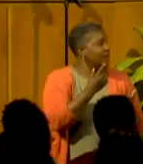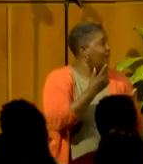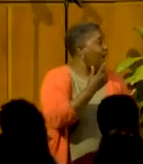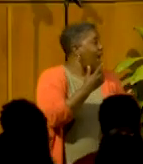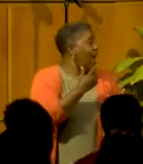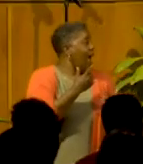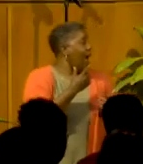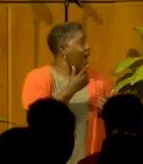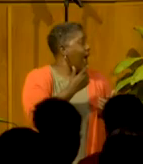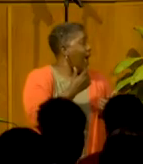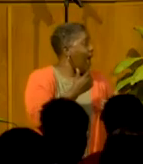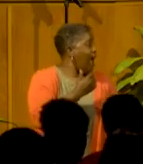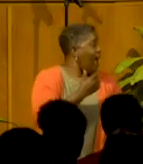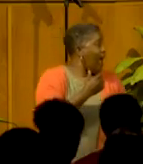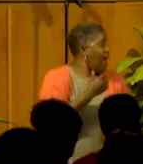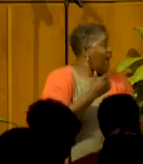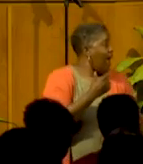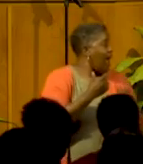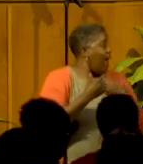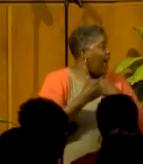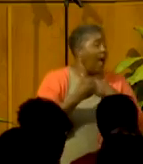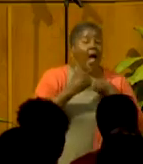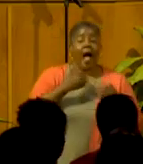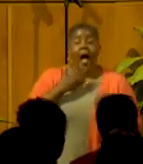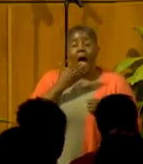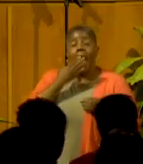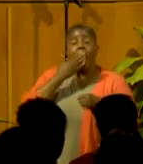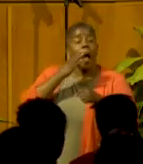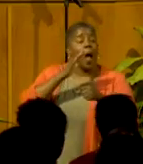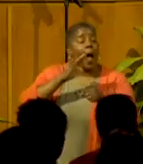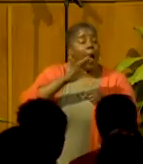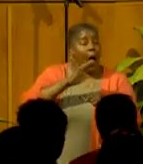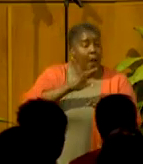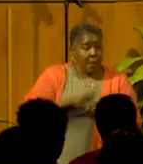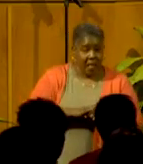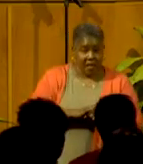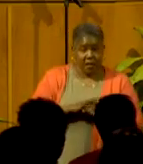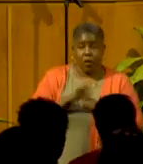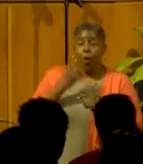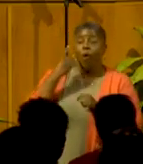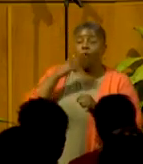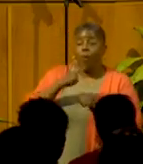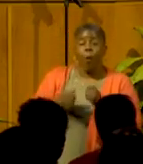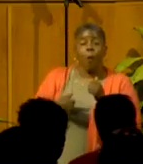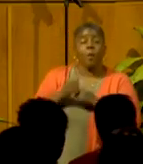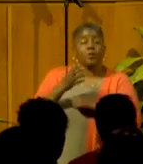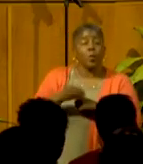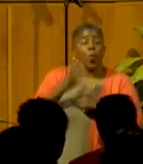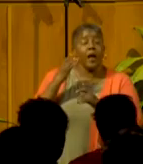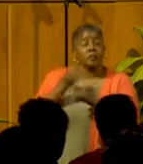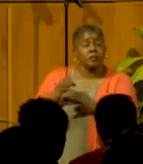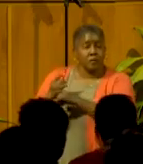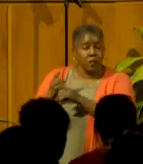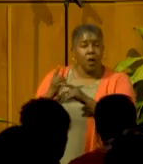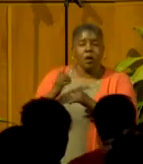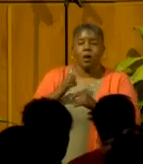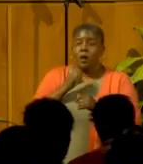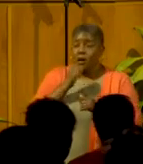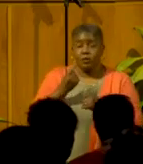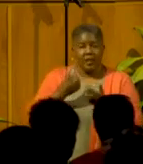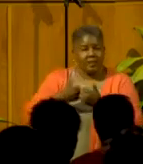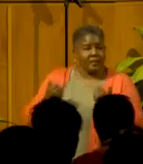I pledged at a predominantly white institution, and I wish somebody would have came for an AKA while I was there. We didn't understand division at my